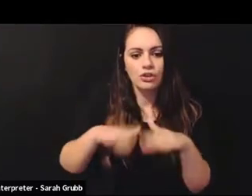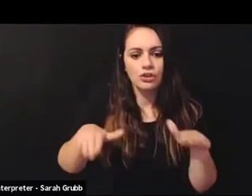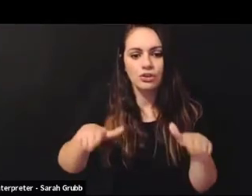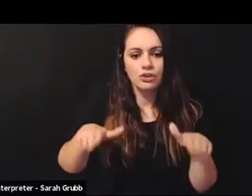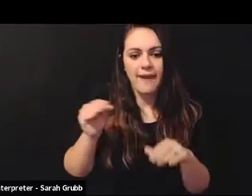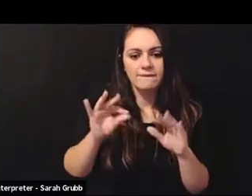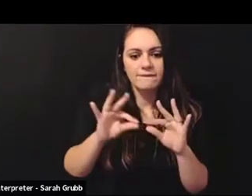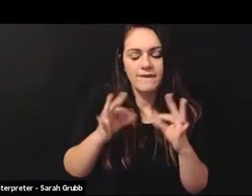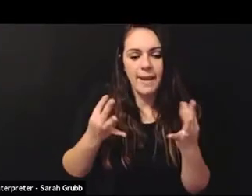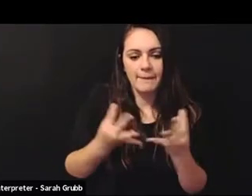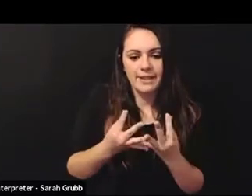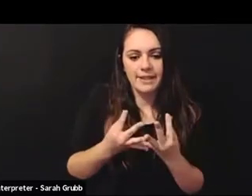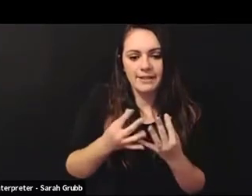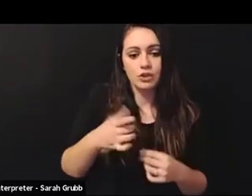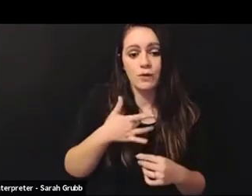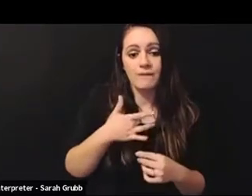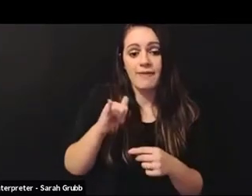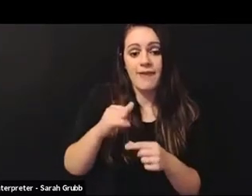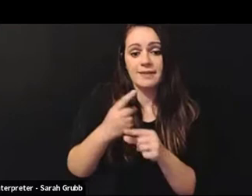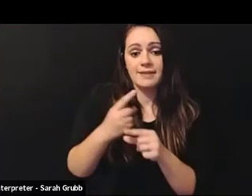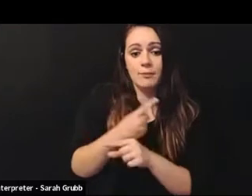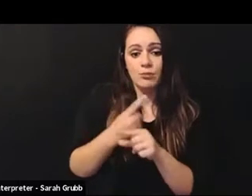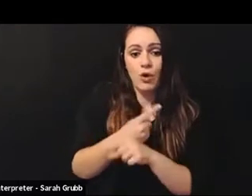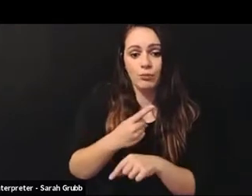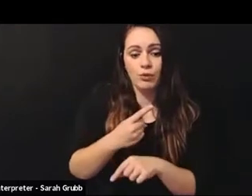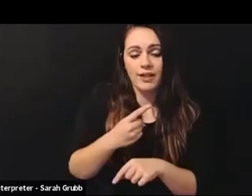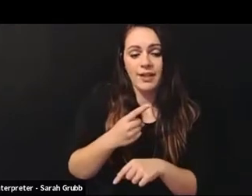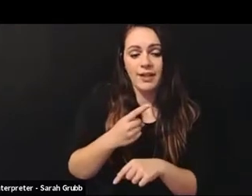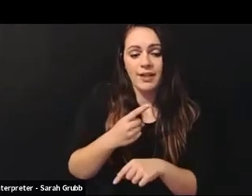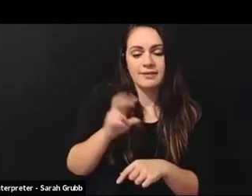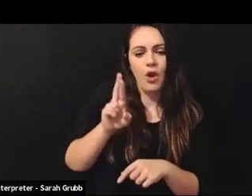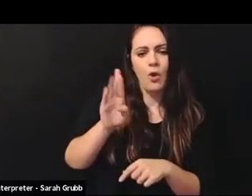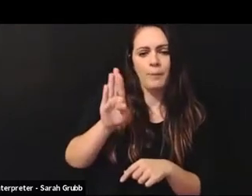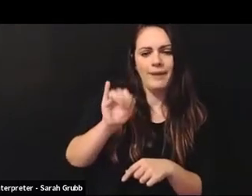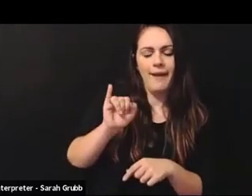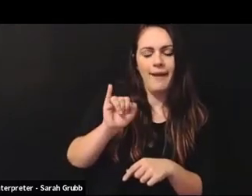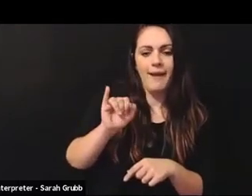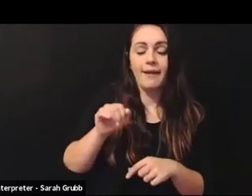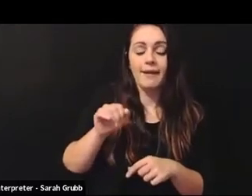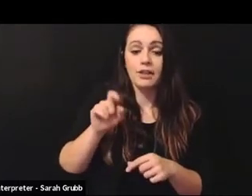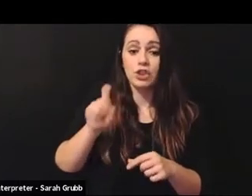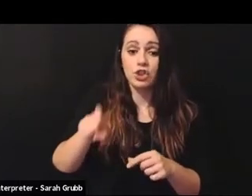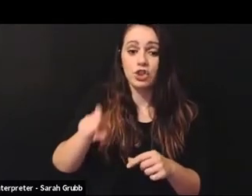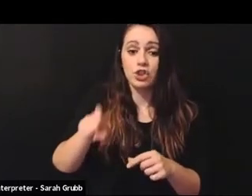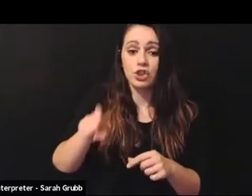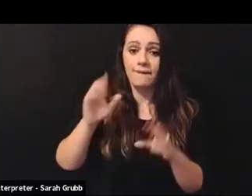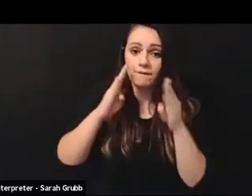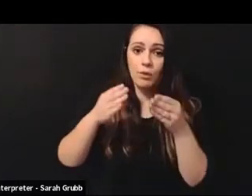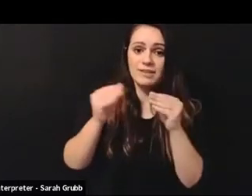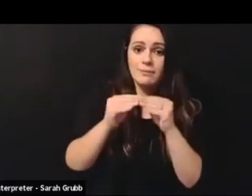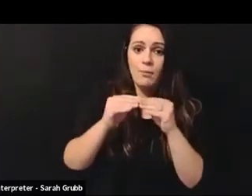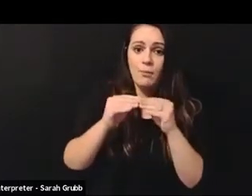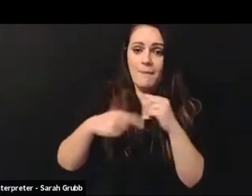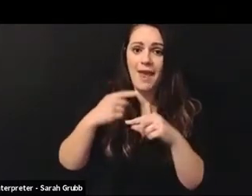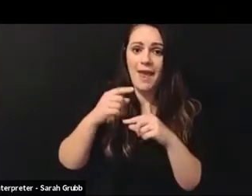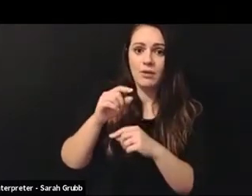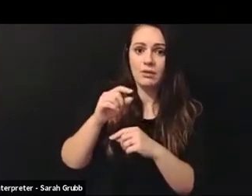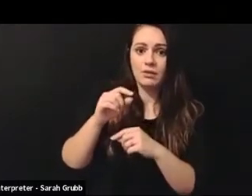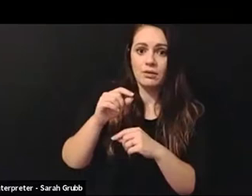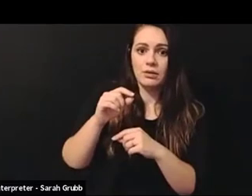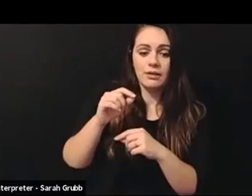appropriate, or should the professional choose an assessment that may focus more on sensory impairments? I don't know.